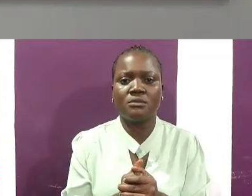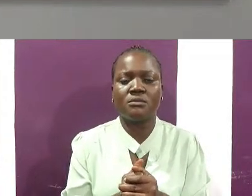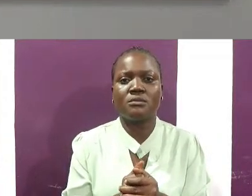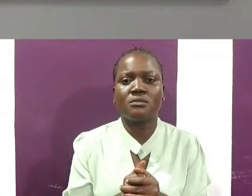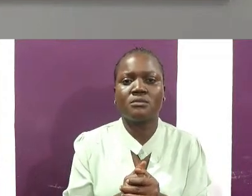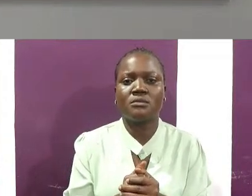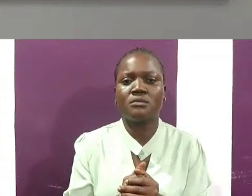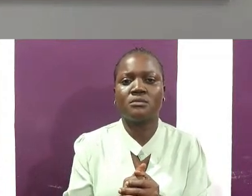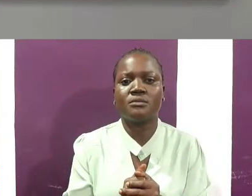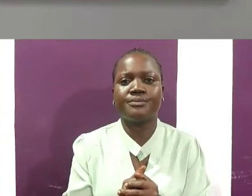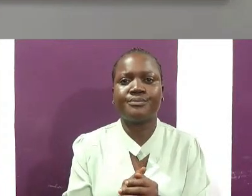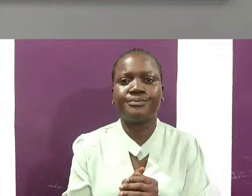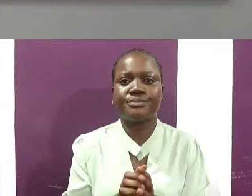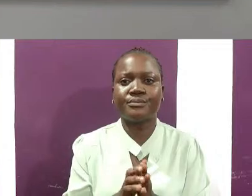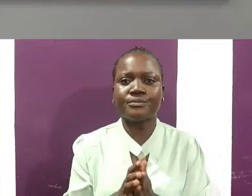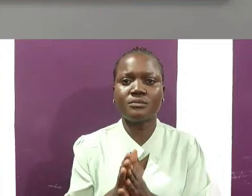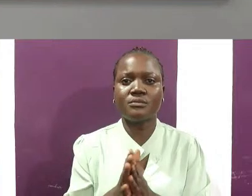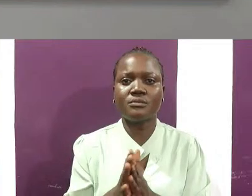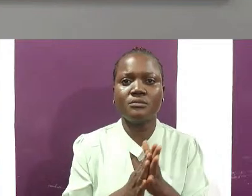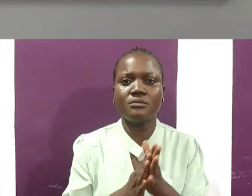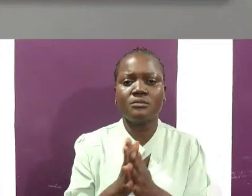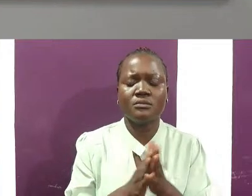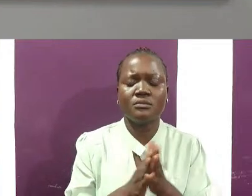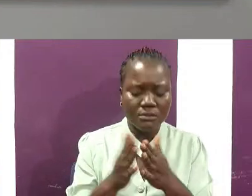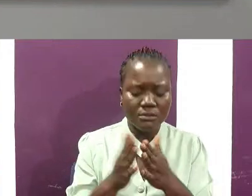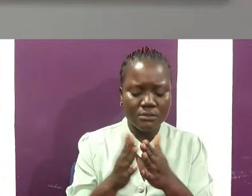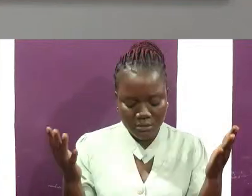Christianity is singular.